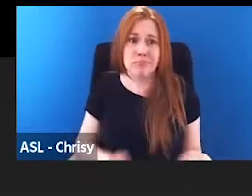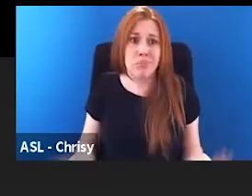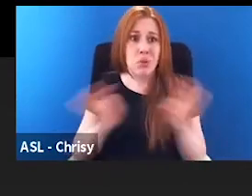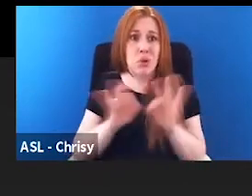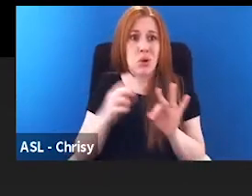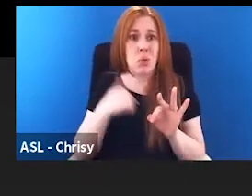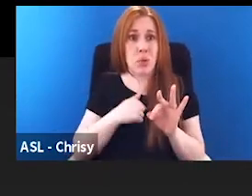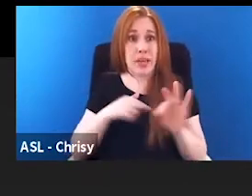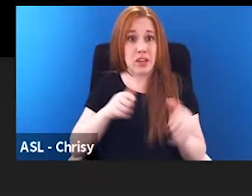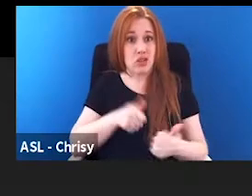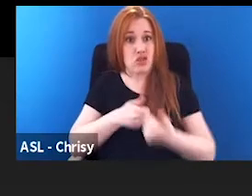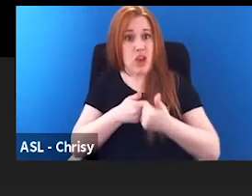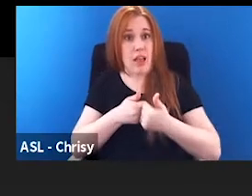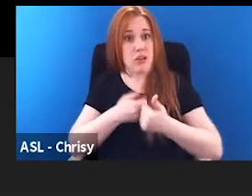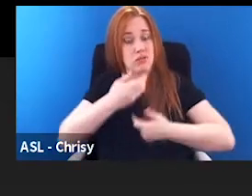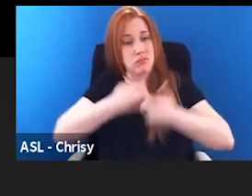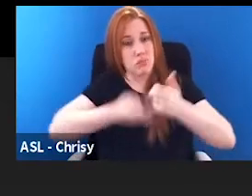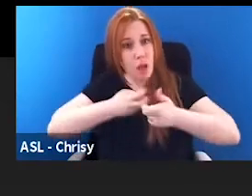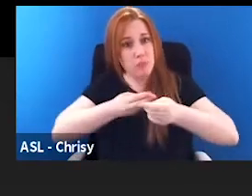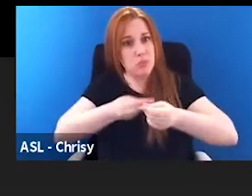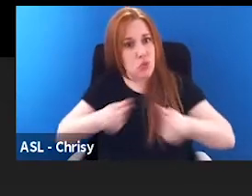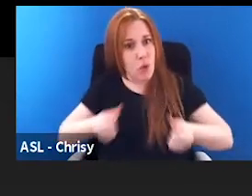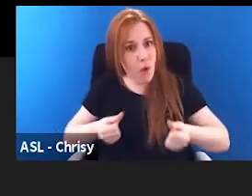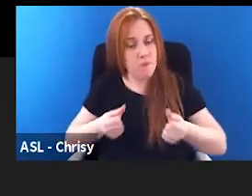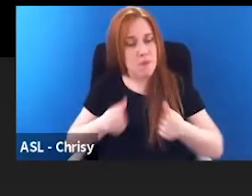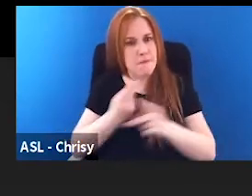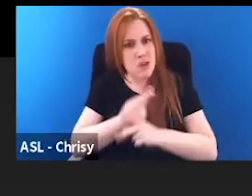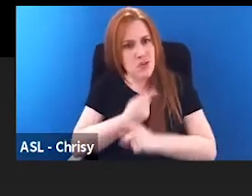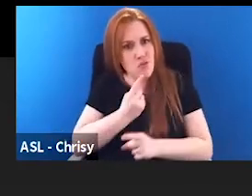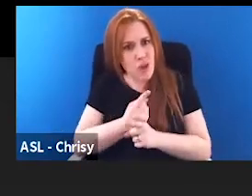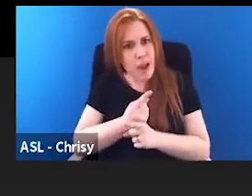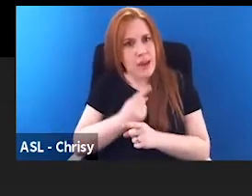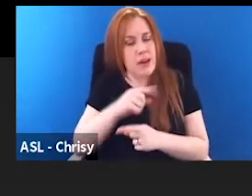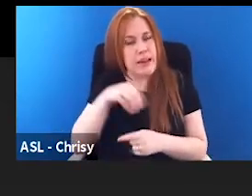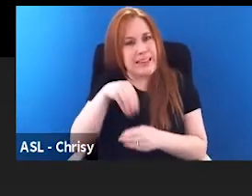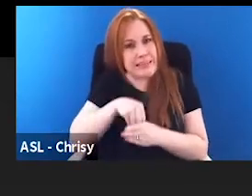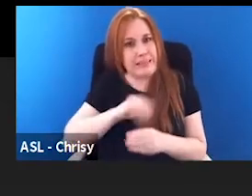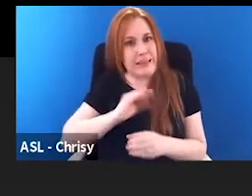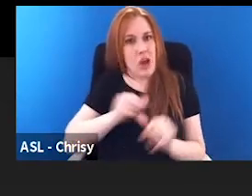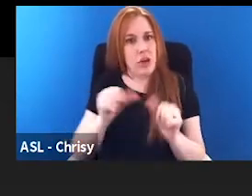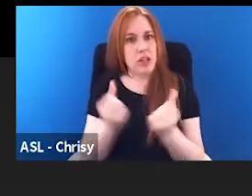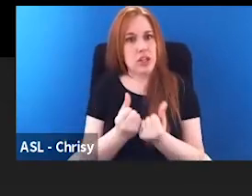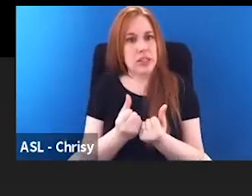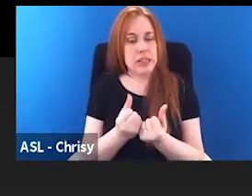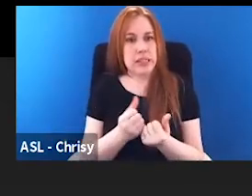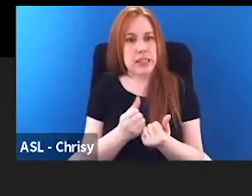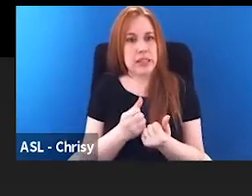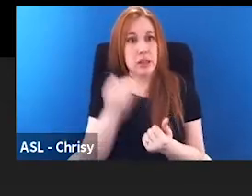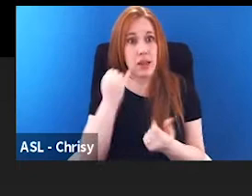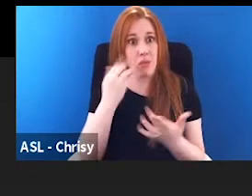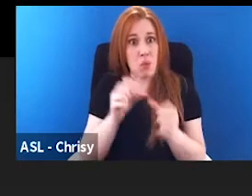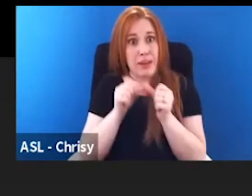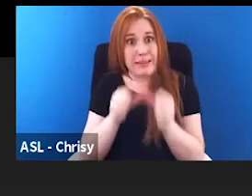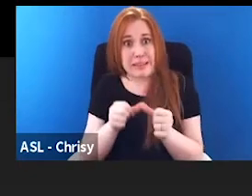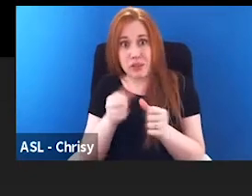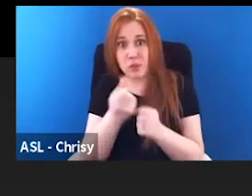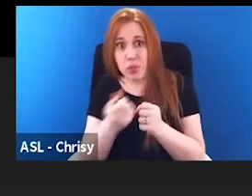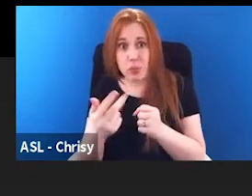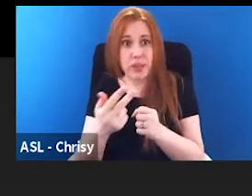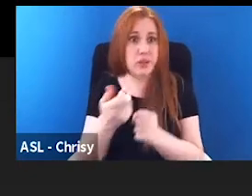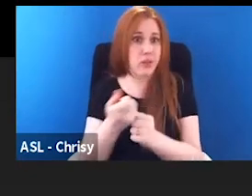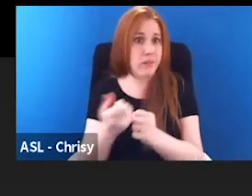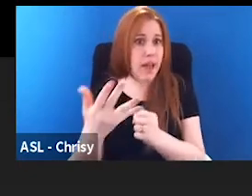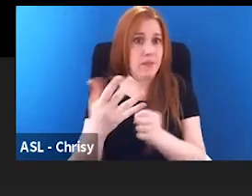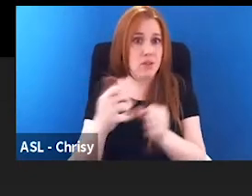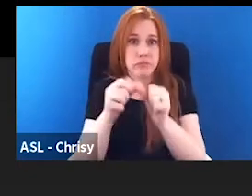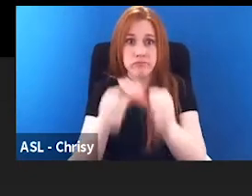this challenge and get this right internally if we want to be able to be around in 3 to 5 years from now and be successful at what we